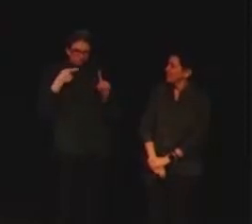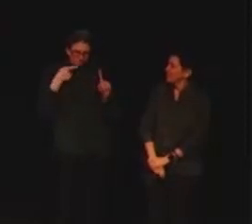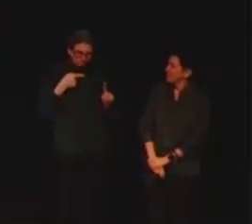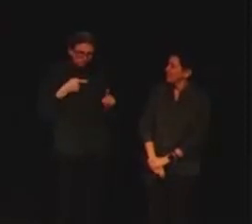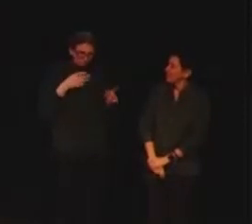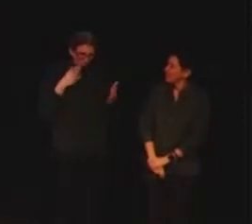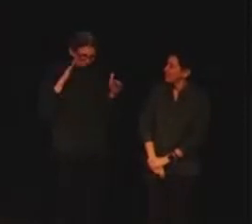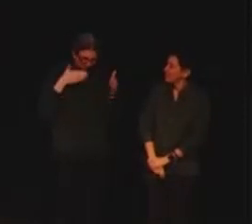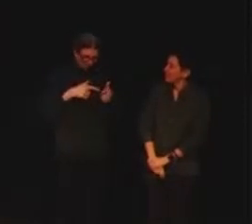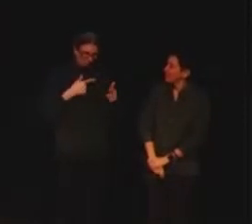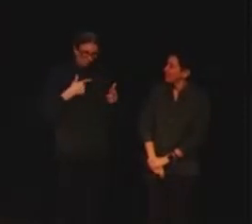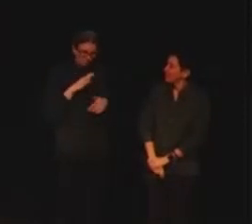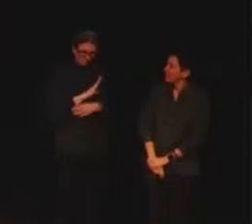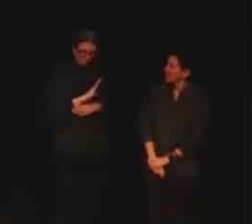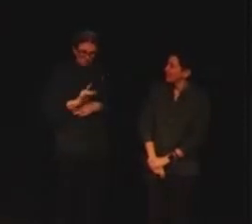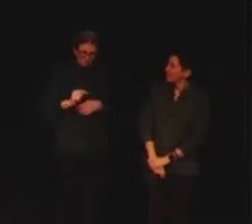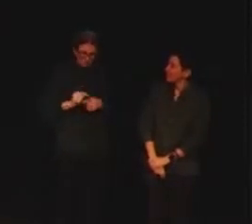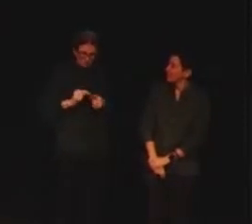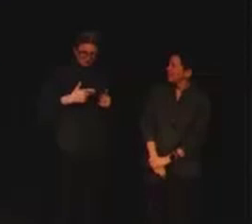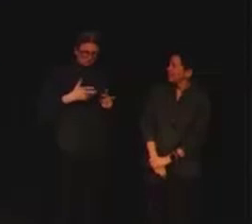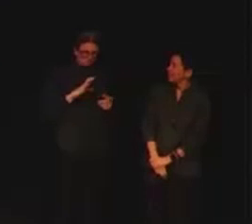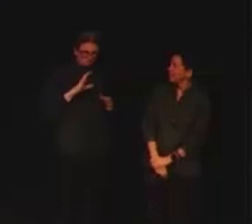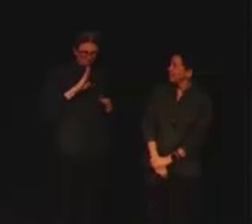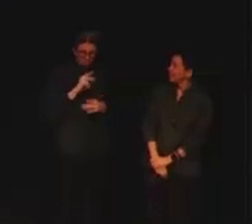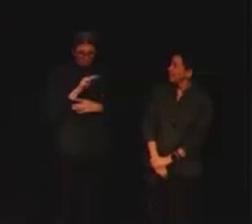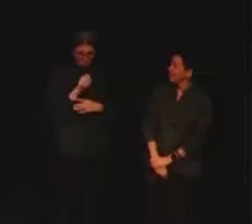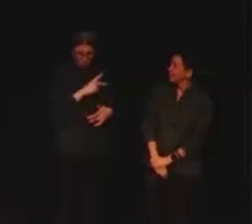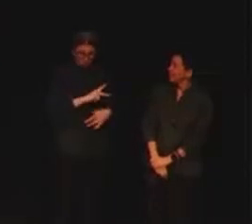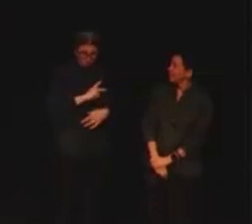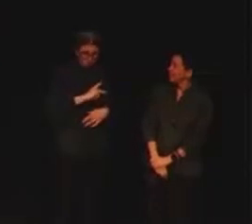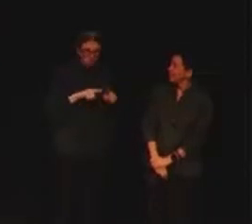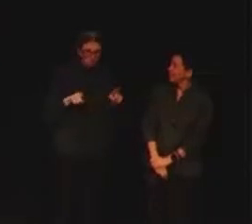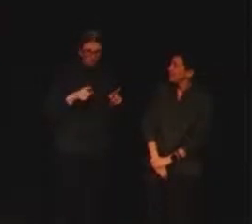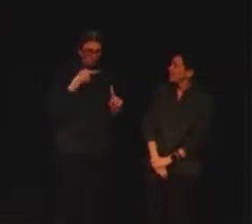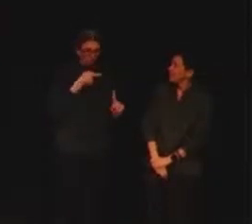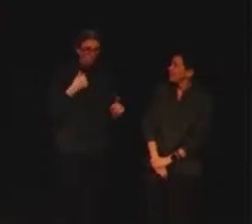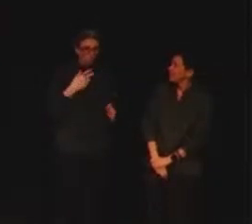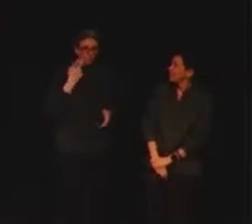BPD, but to recognize that when people watch it, they're